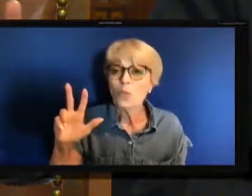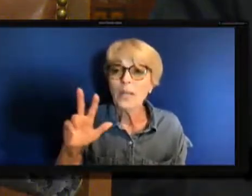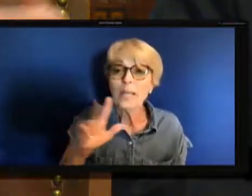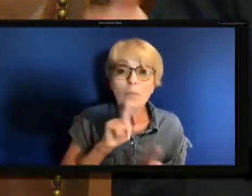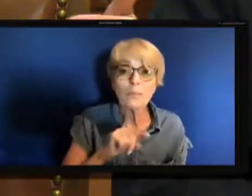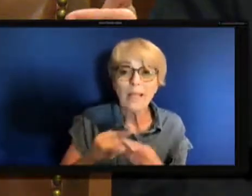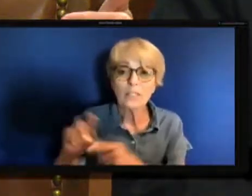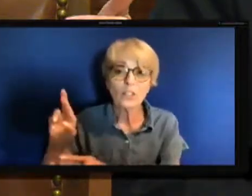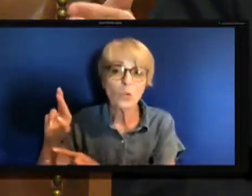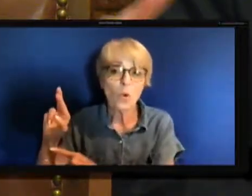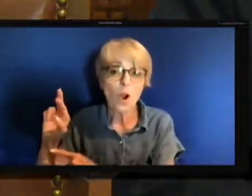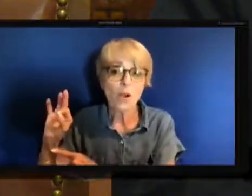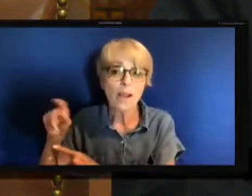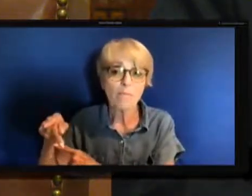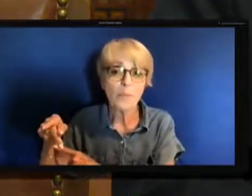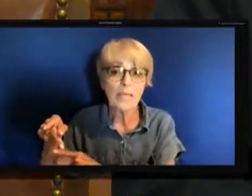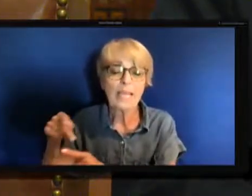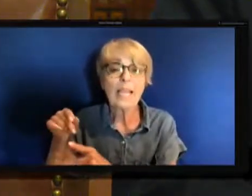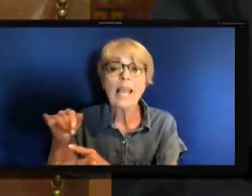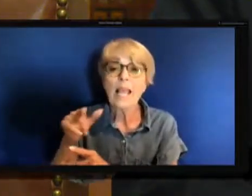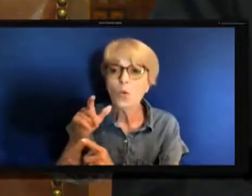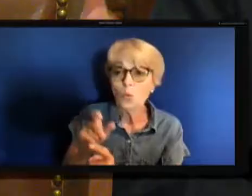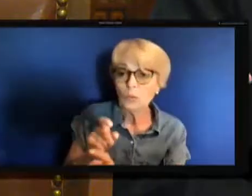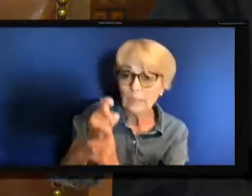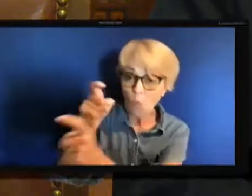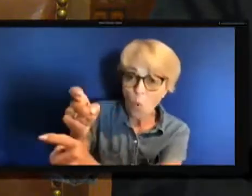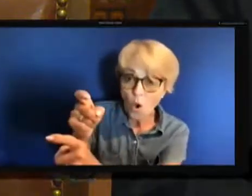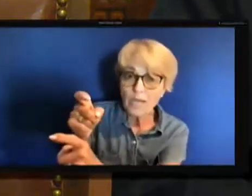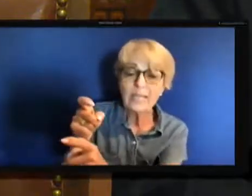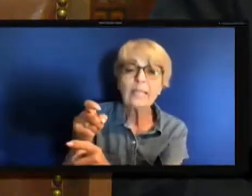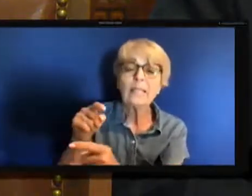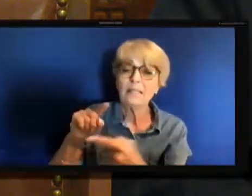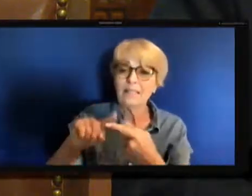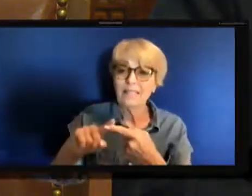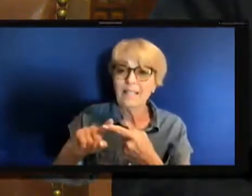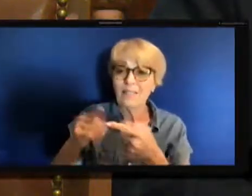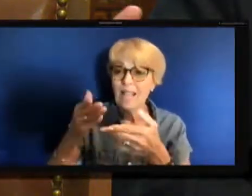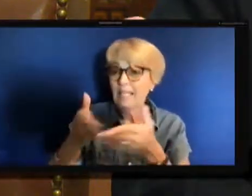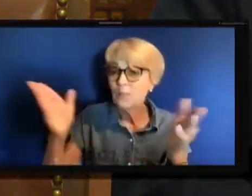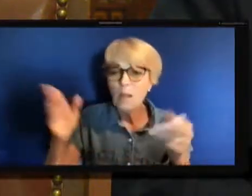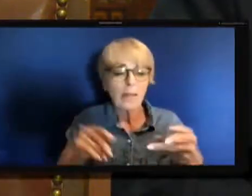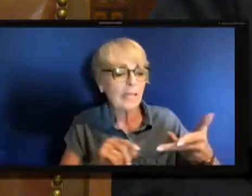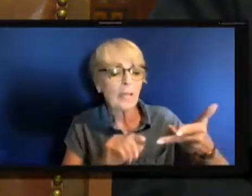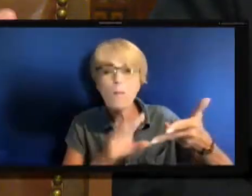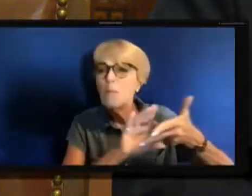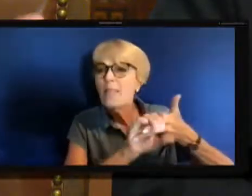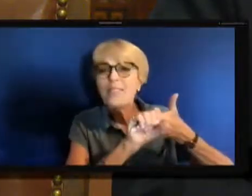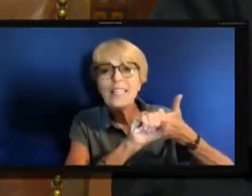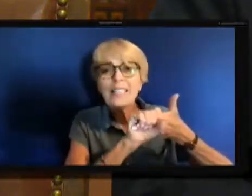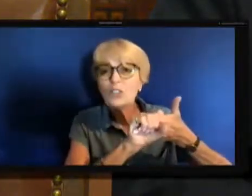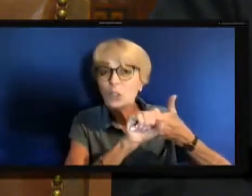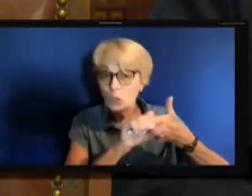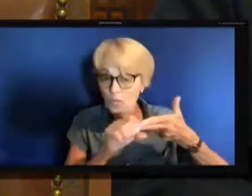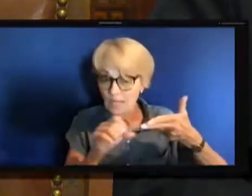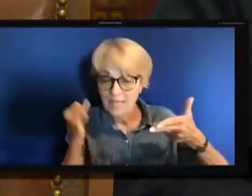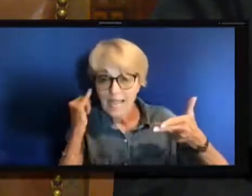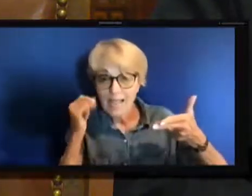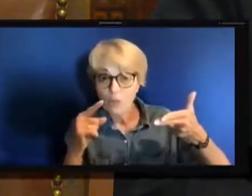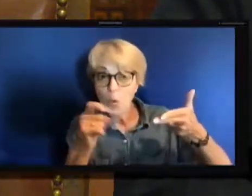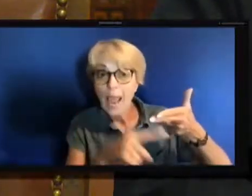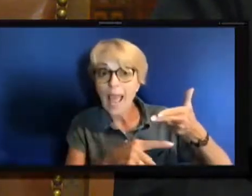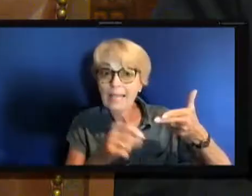the awarded one is public, but the other 2 if you asked, is